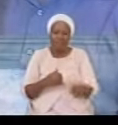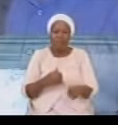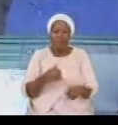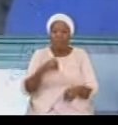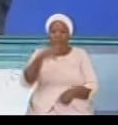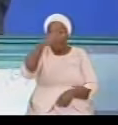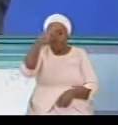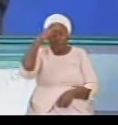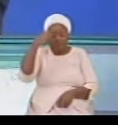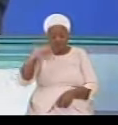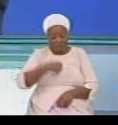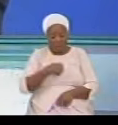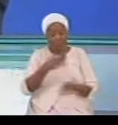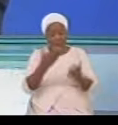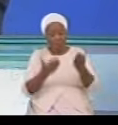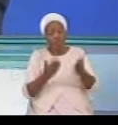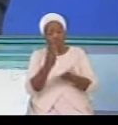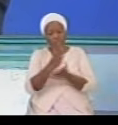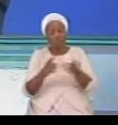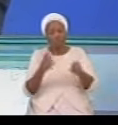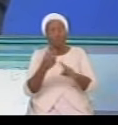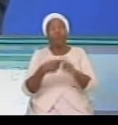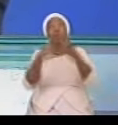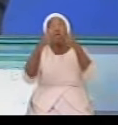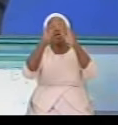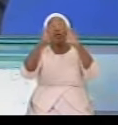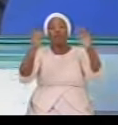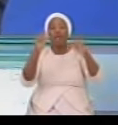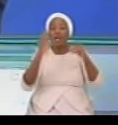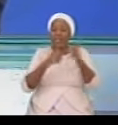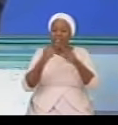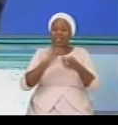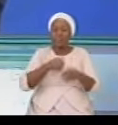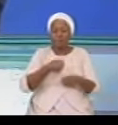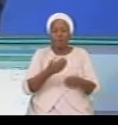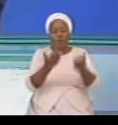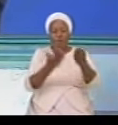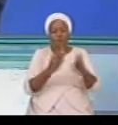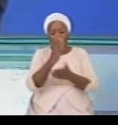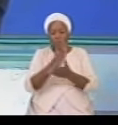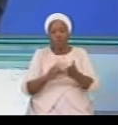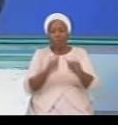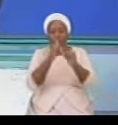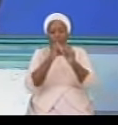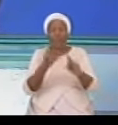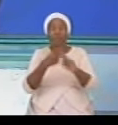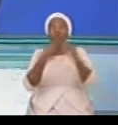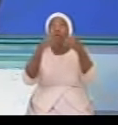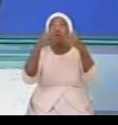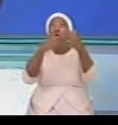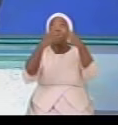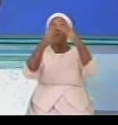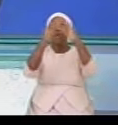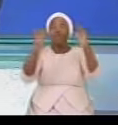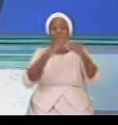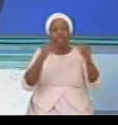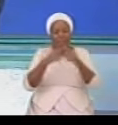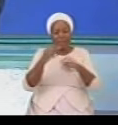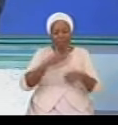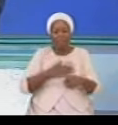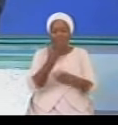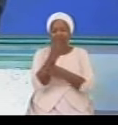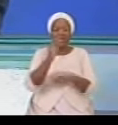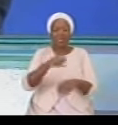Because I wanted something from heaven. I wanted some blessings from heaven. And my hand couldn't reach